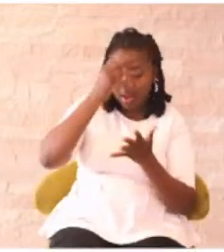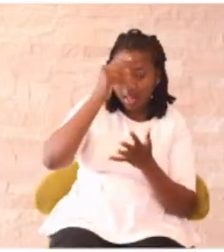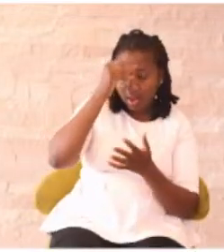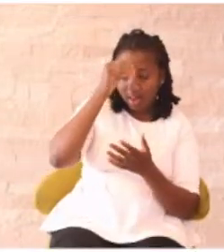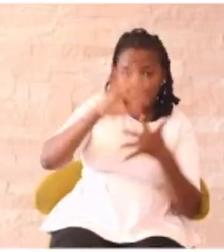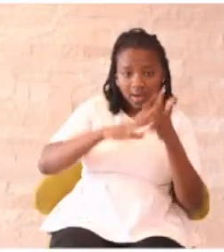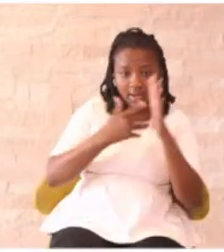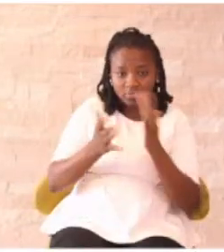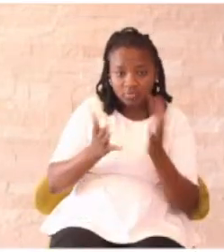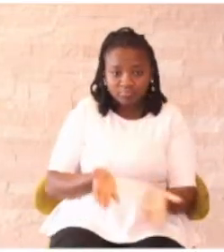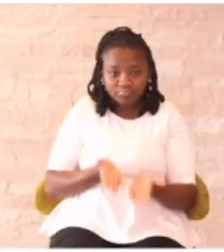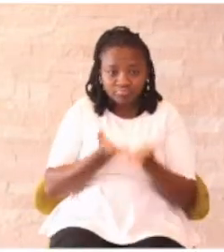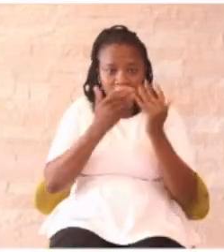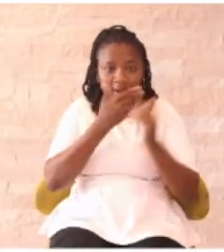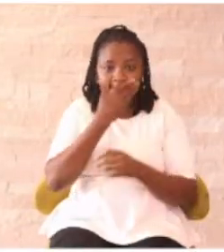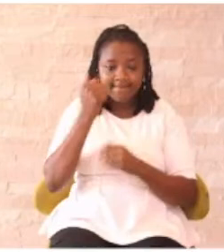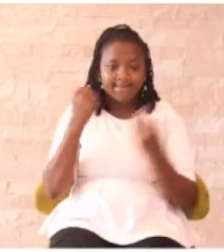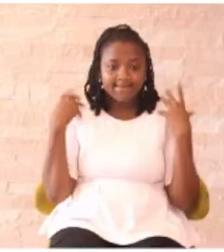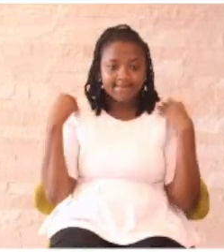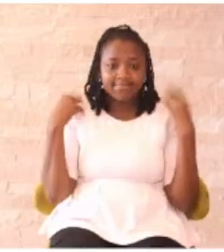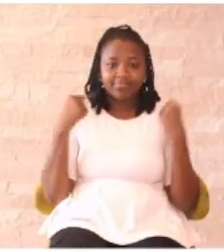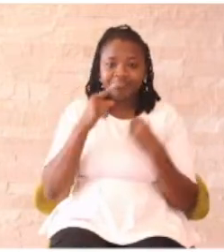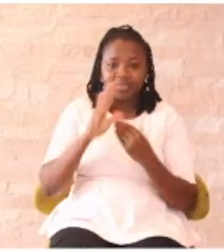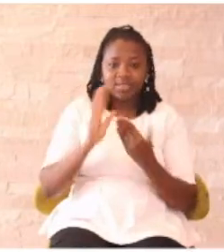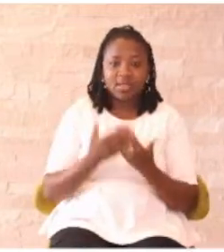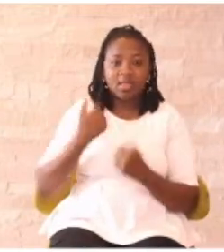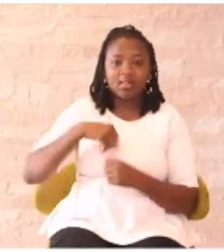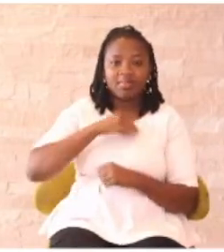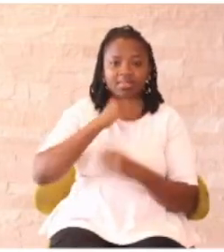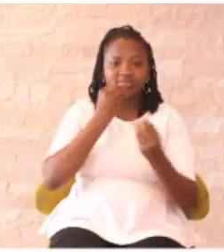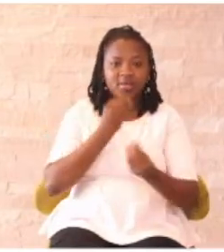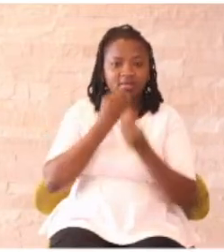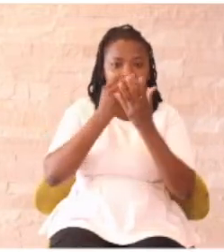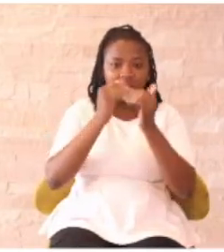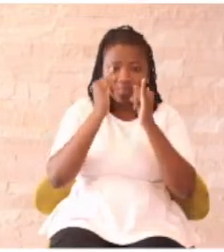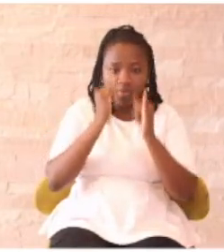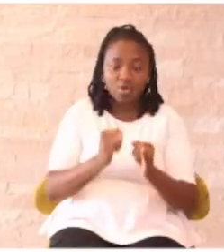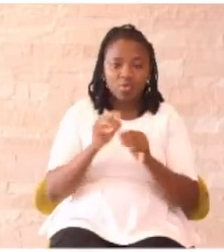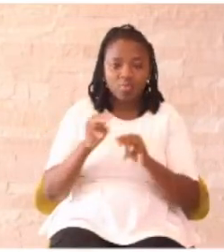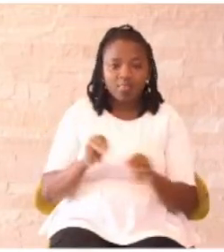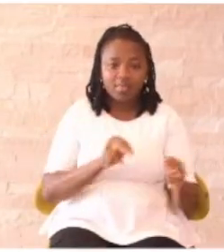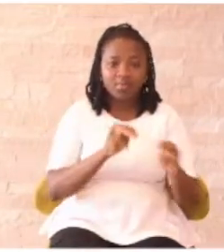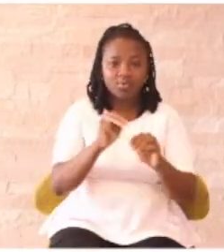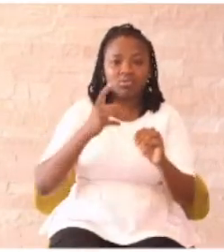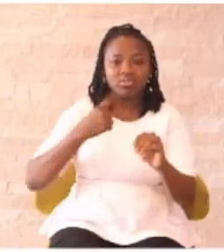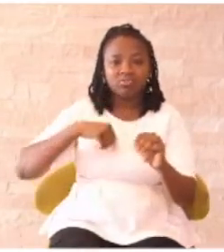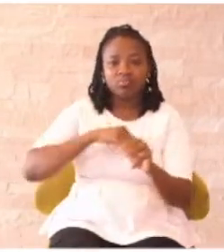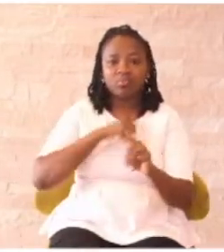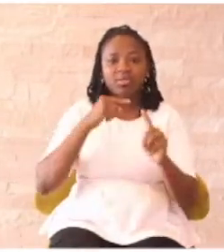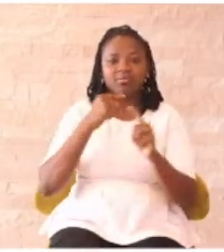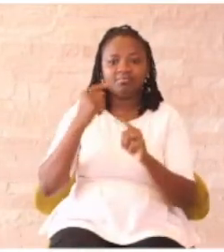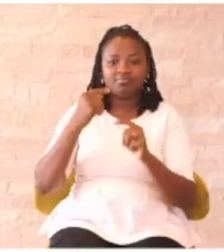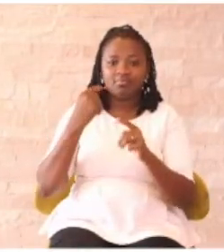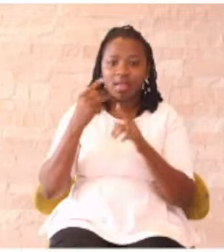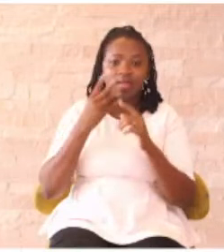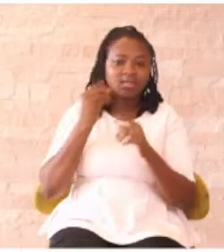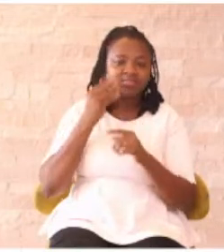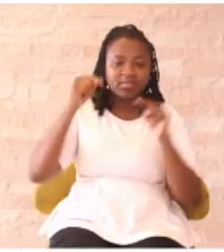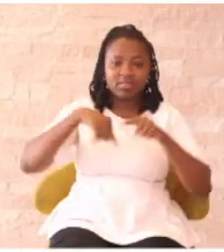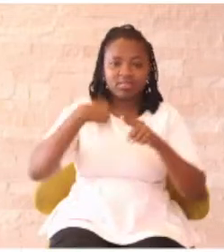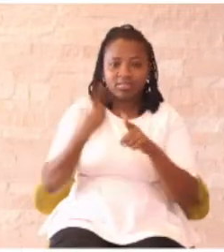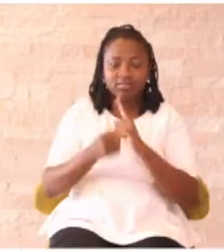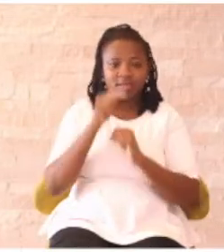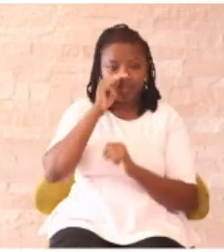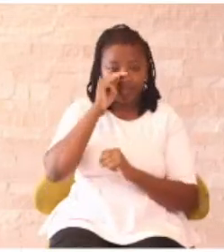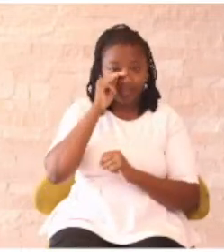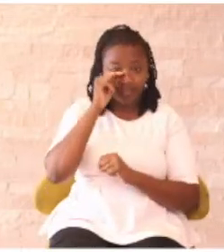practices have helped in informing the new methodologies that I've talked about in this year as we're implementing. And as you